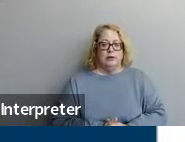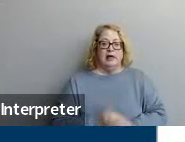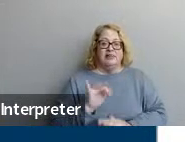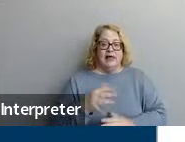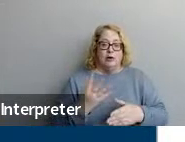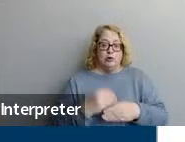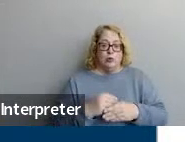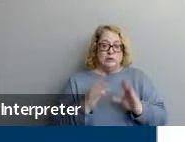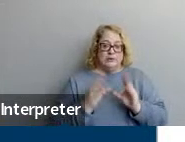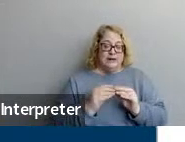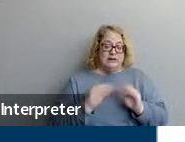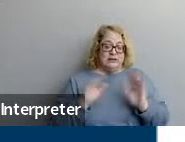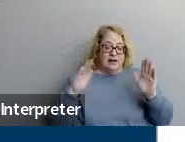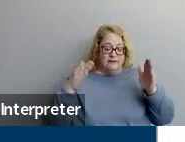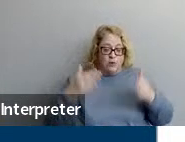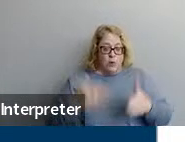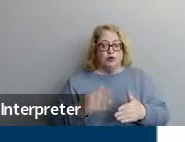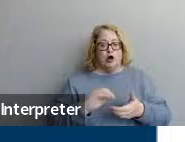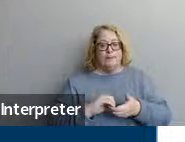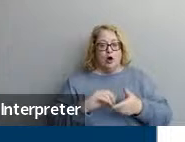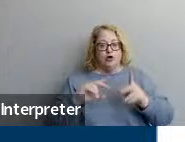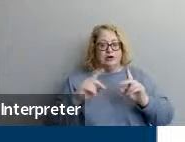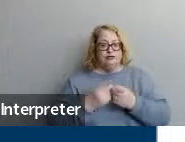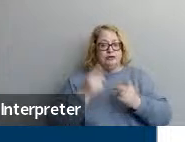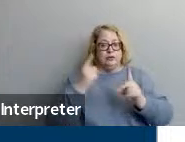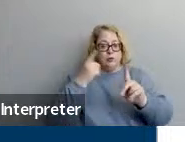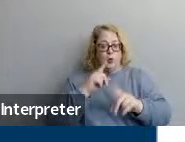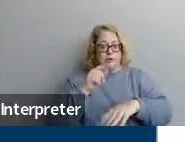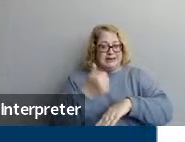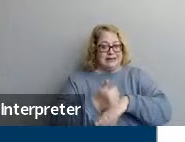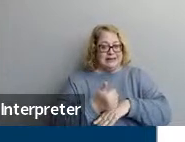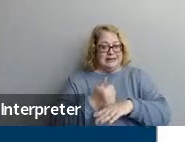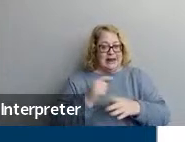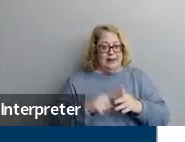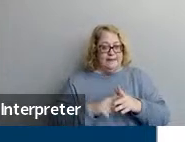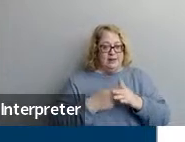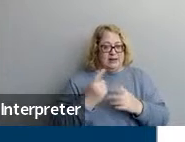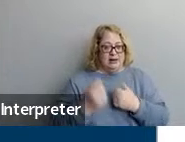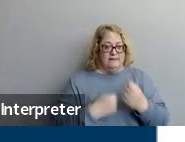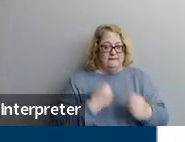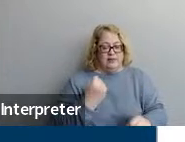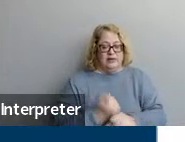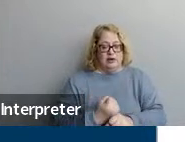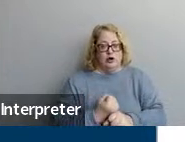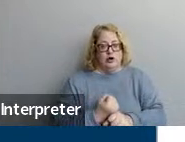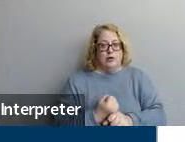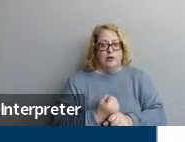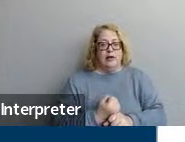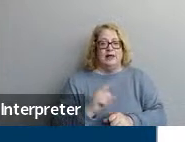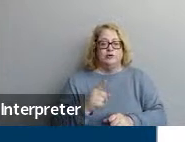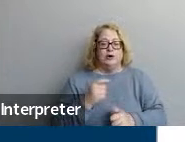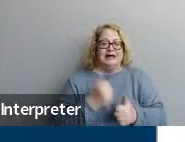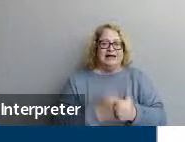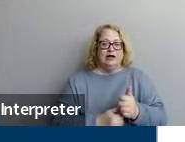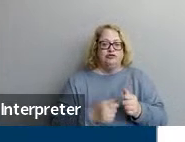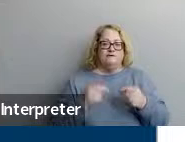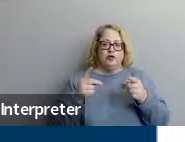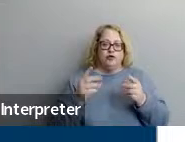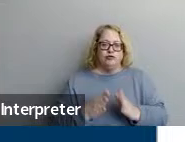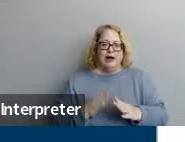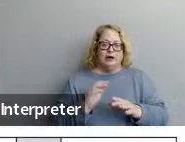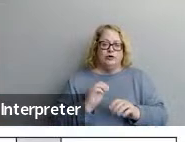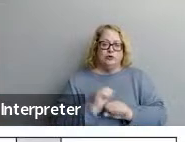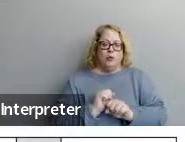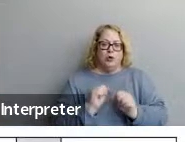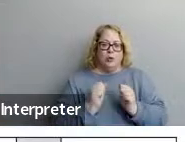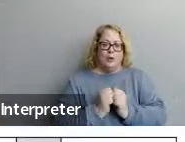meetings that focus on partner district goals that we set at the start of the year. And this is where each of our directors work hand in hand with